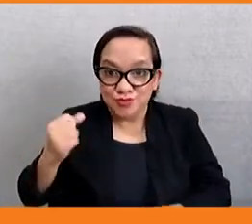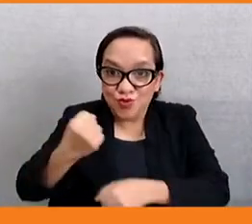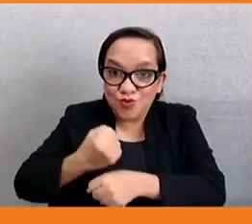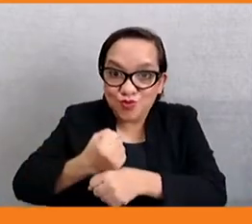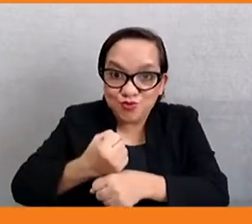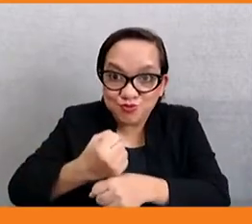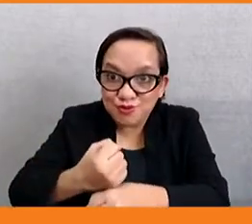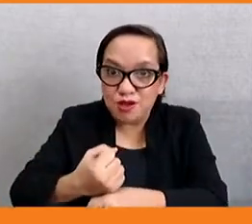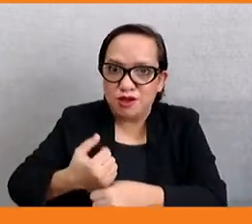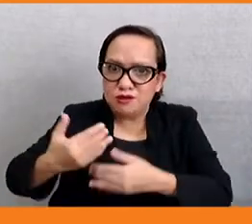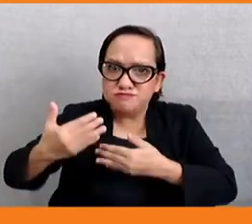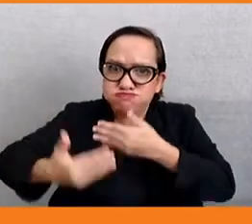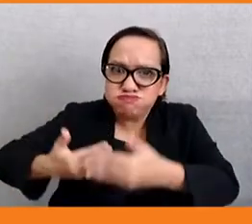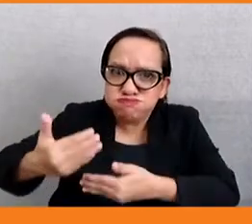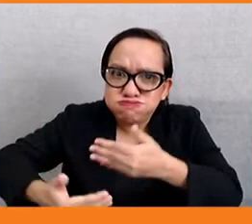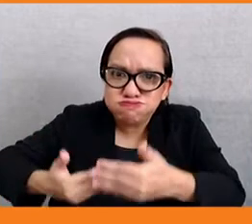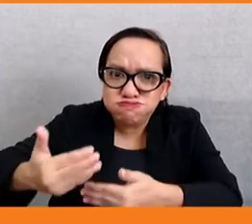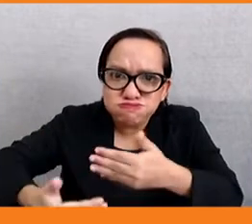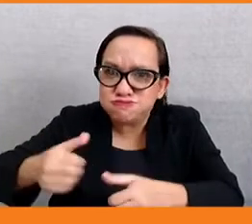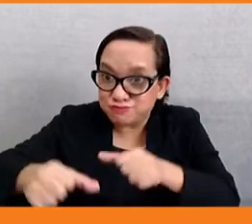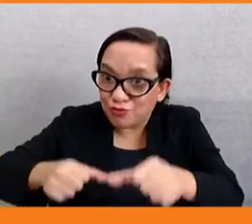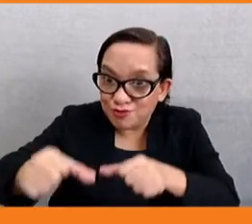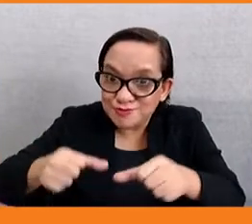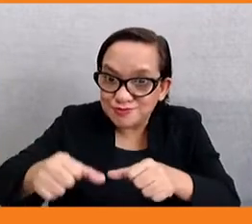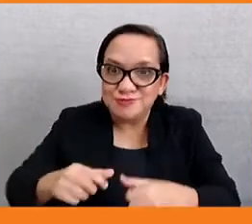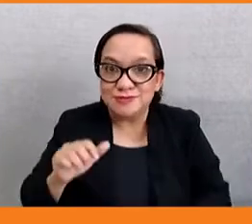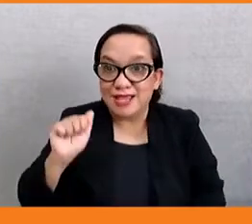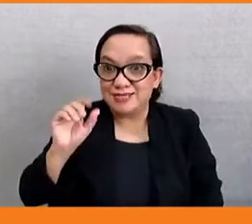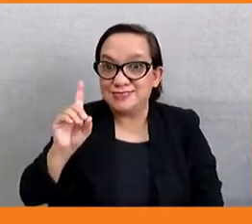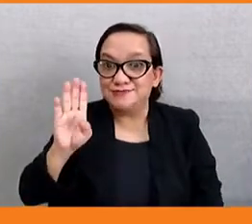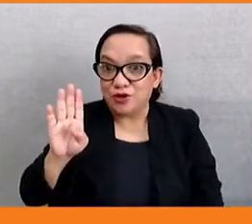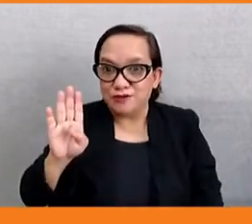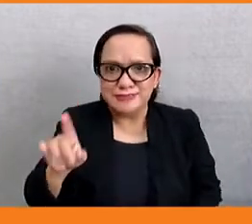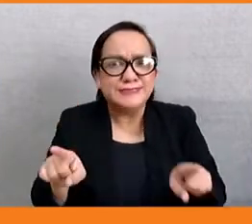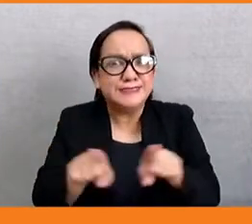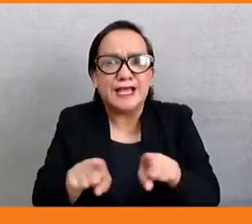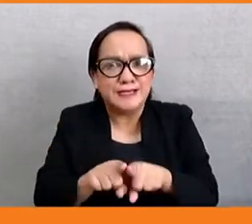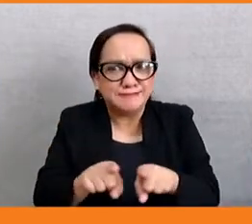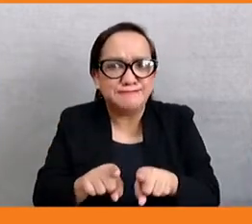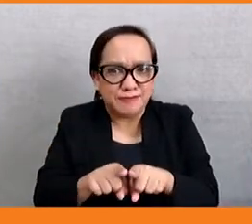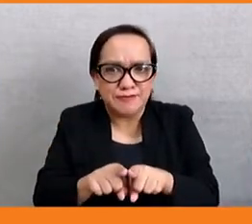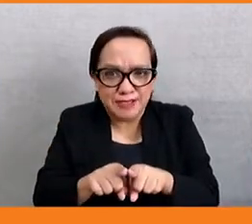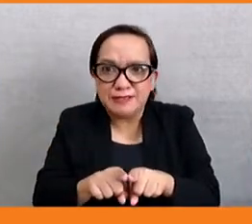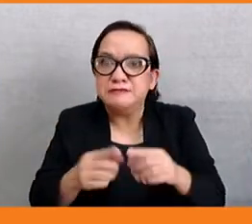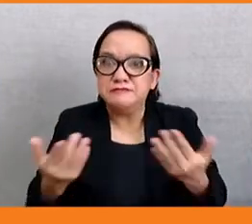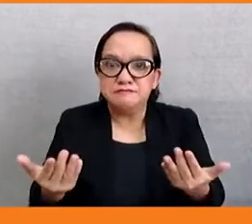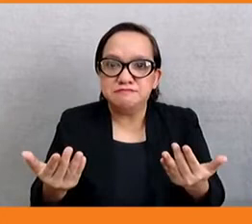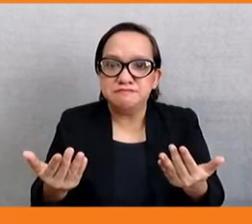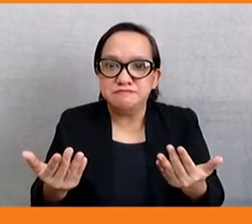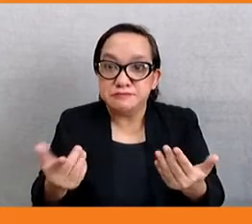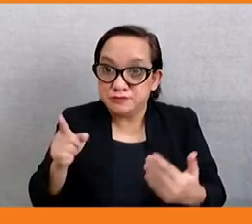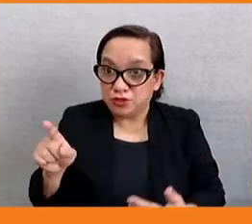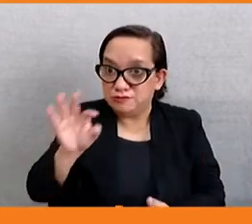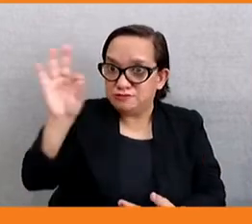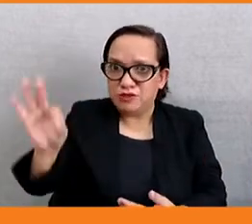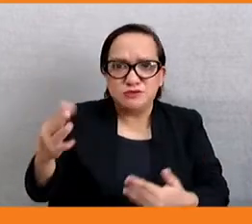civil society relations. I encourage you to keep your questions to the policy and institutional level for today. Should a more